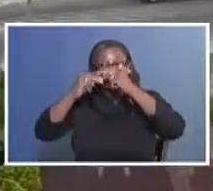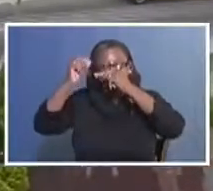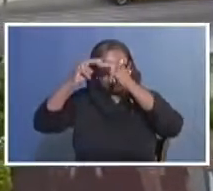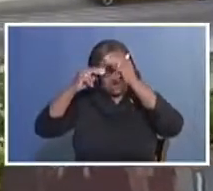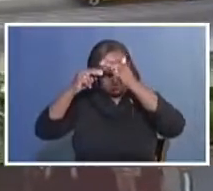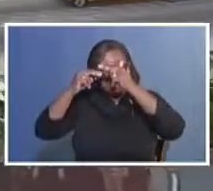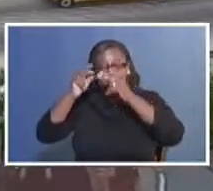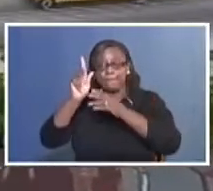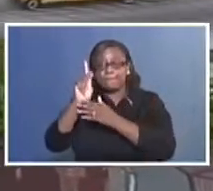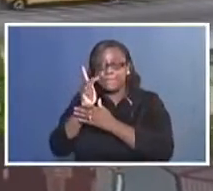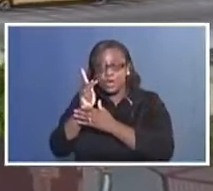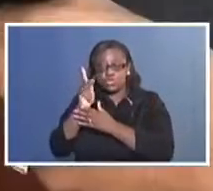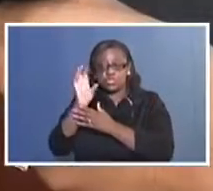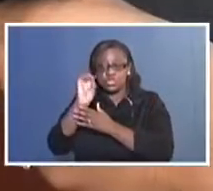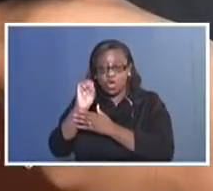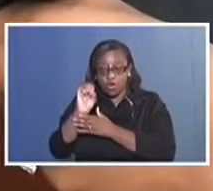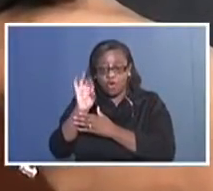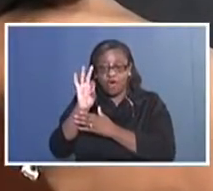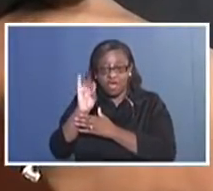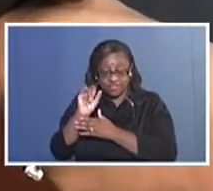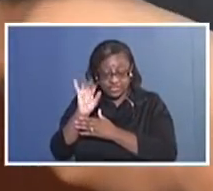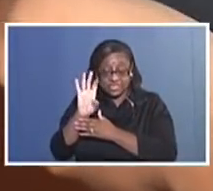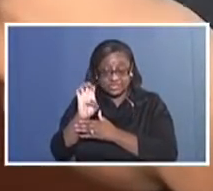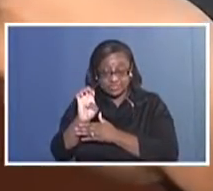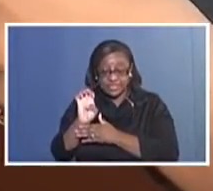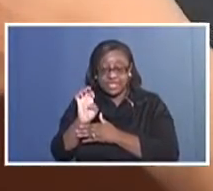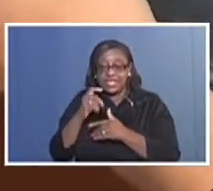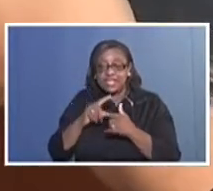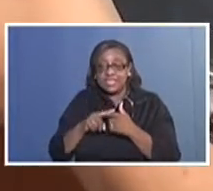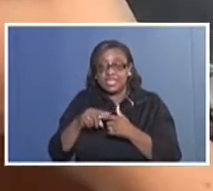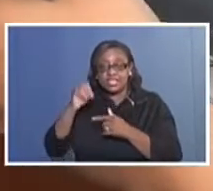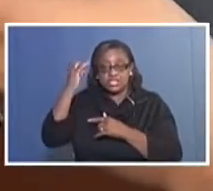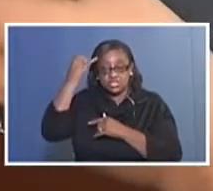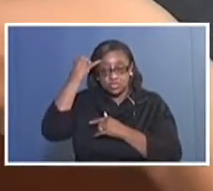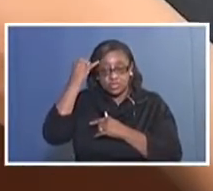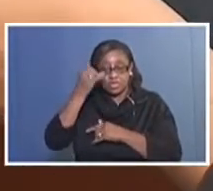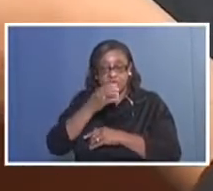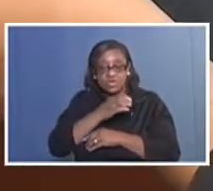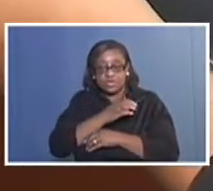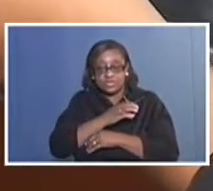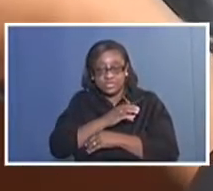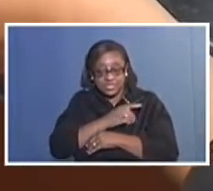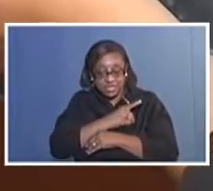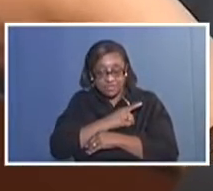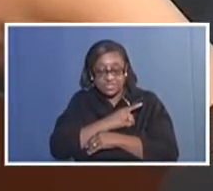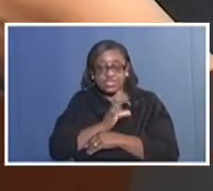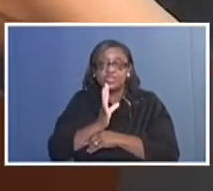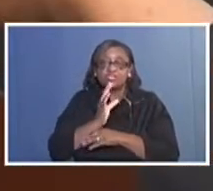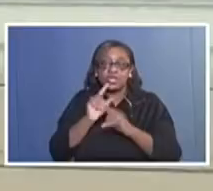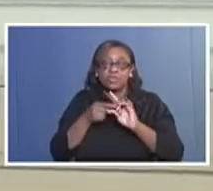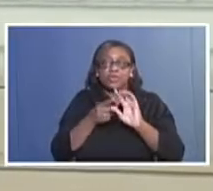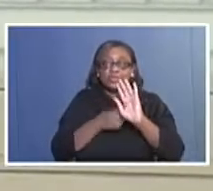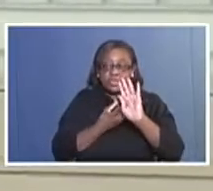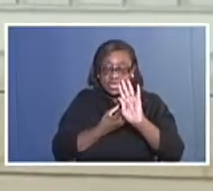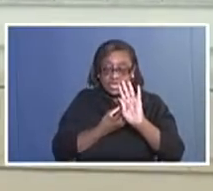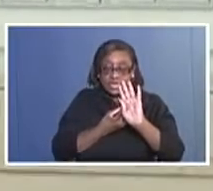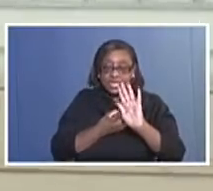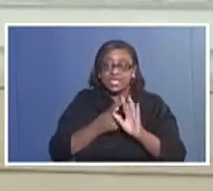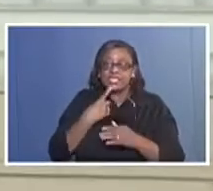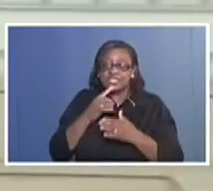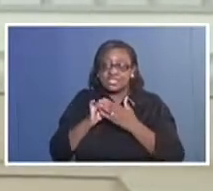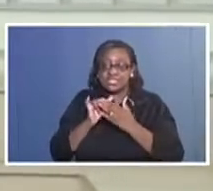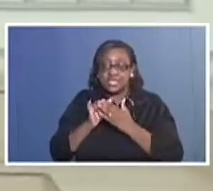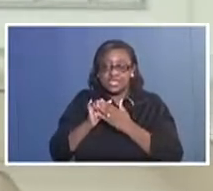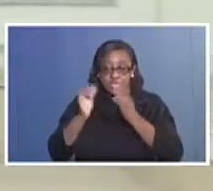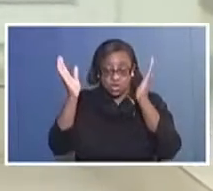Office moving along, and according to Minister responsible, the Honorable JoBeth Colby Davis, once construction begins, it's hoped the facility